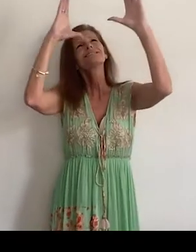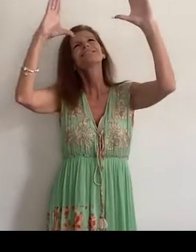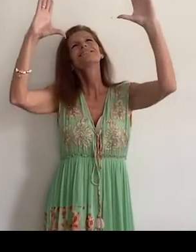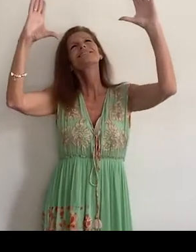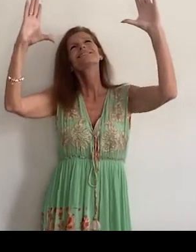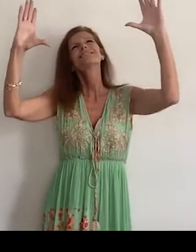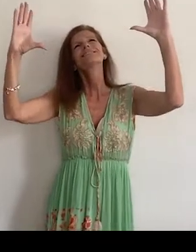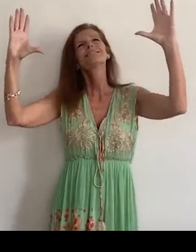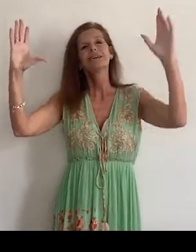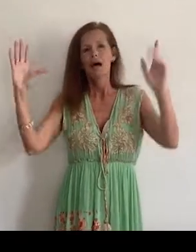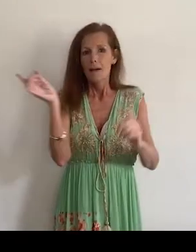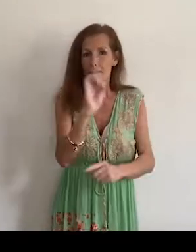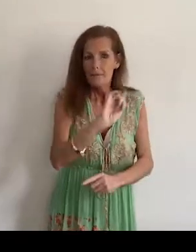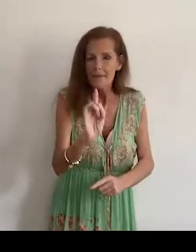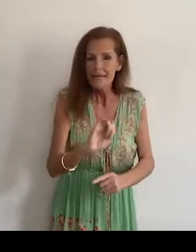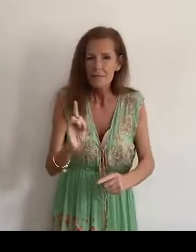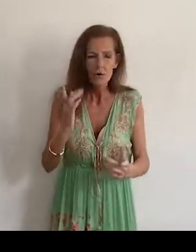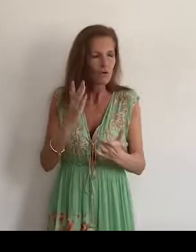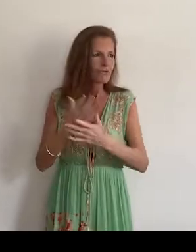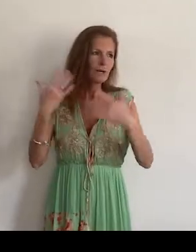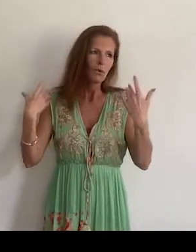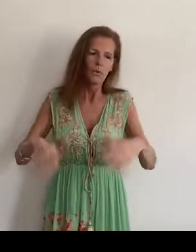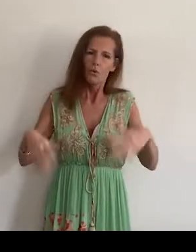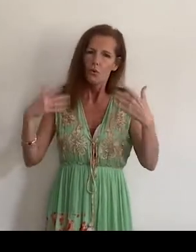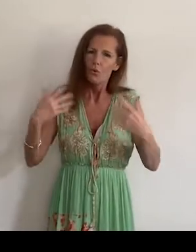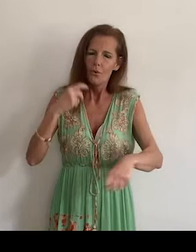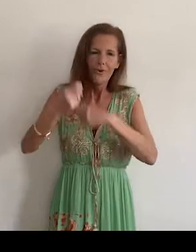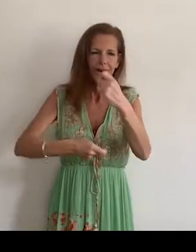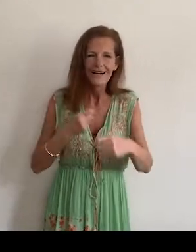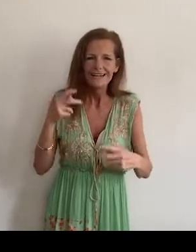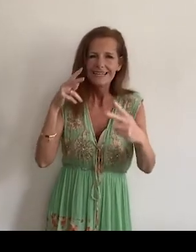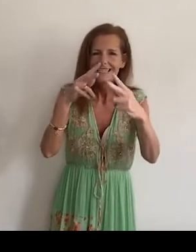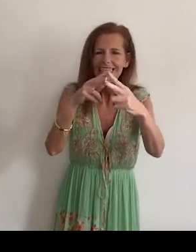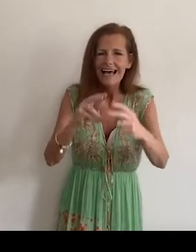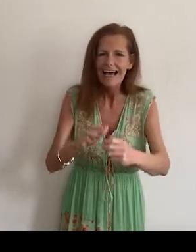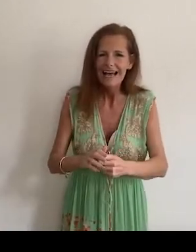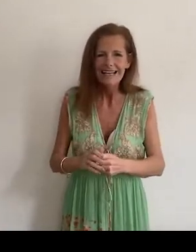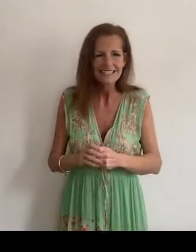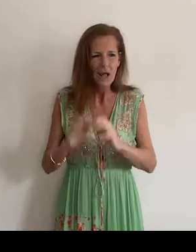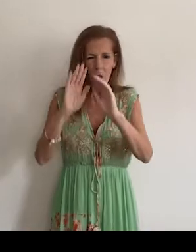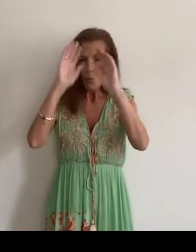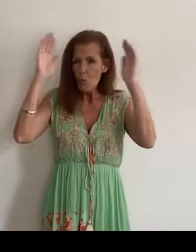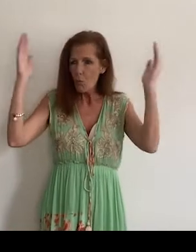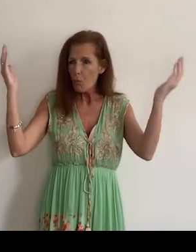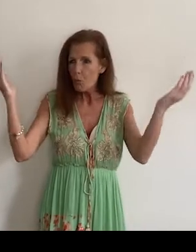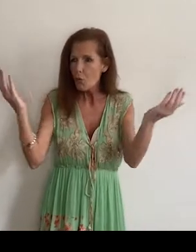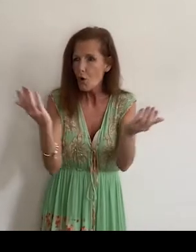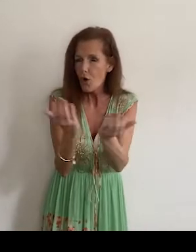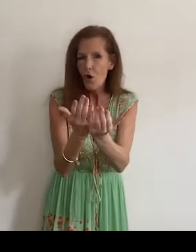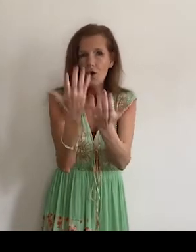People have gone like above and beyond to connect. It's built a sense of community across the world.